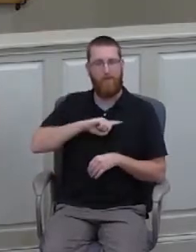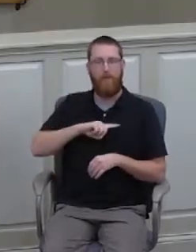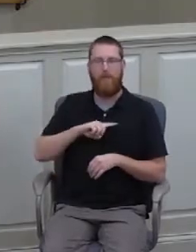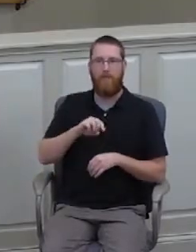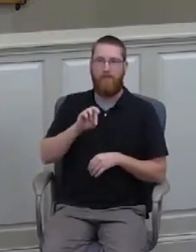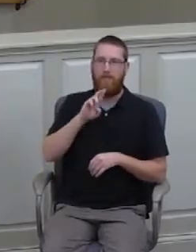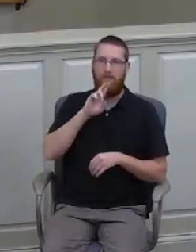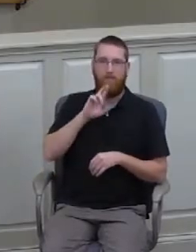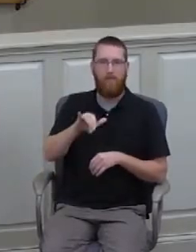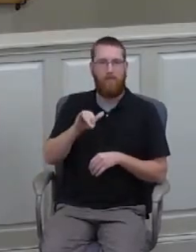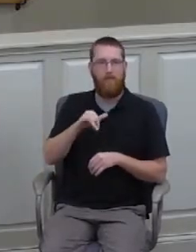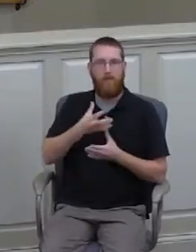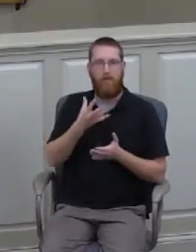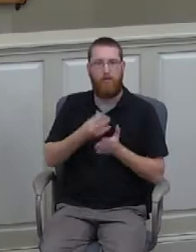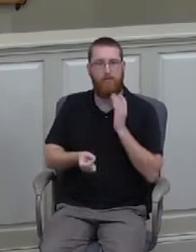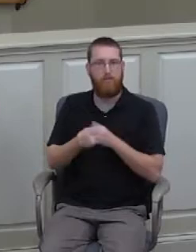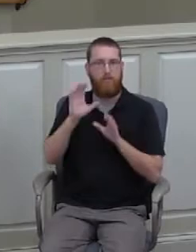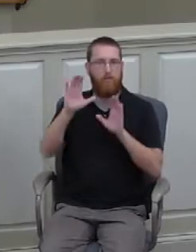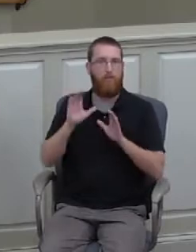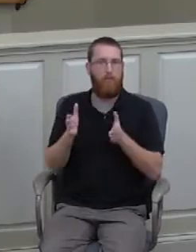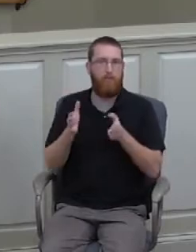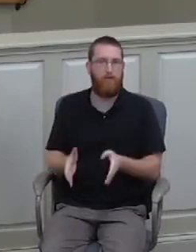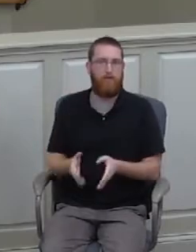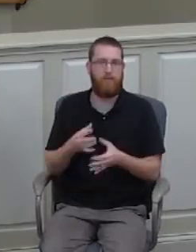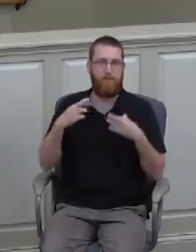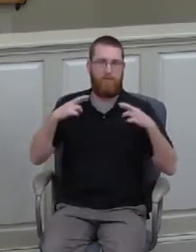just losing a great guy.